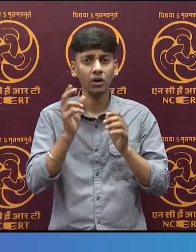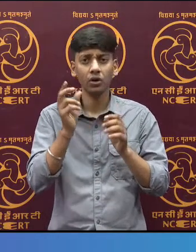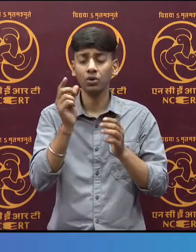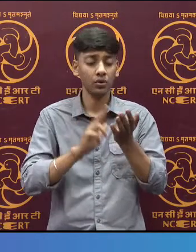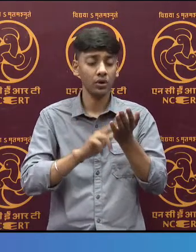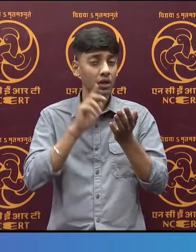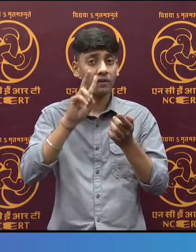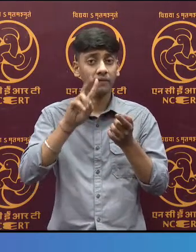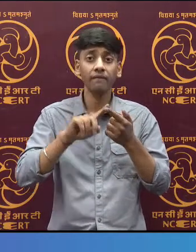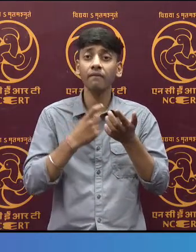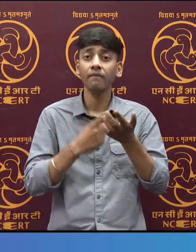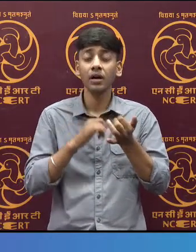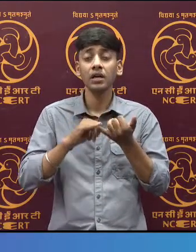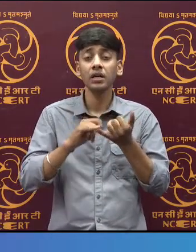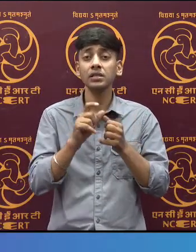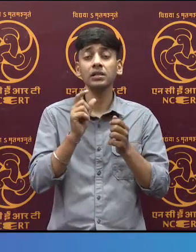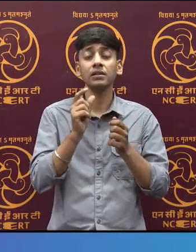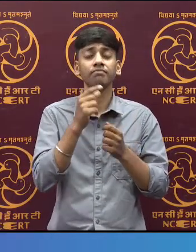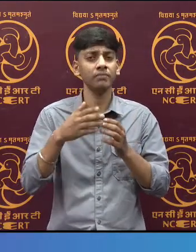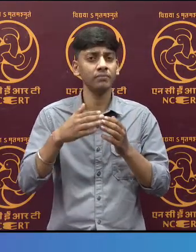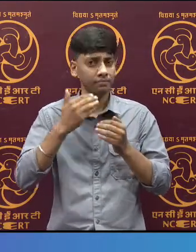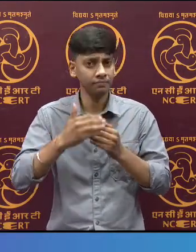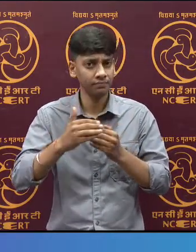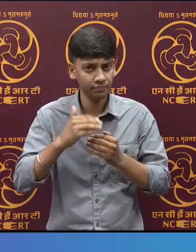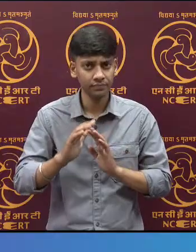know. Now moving forward,